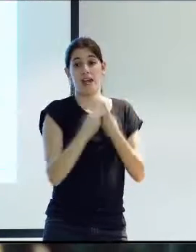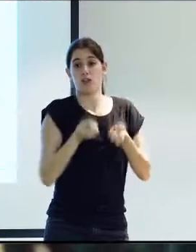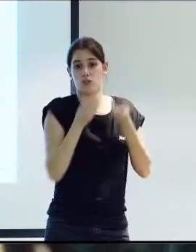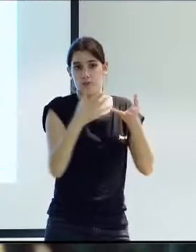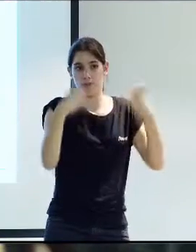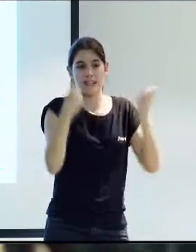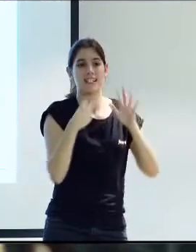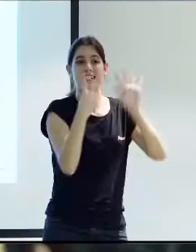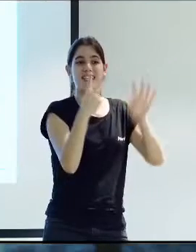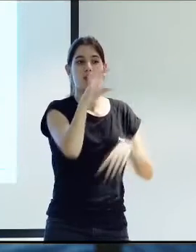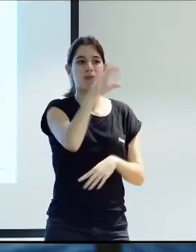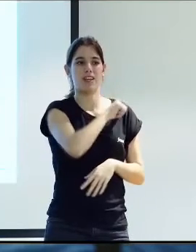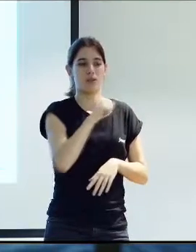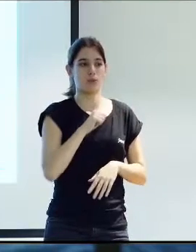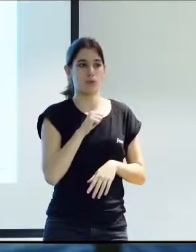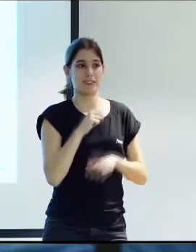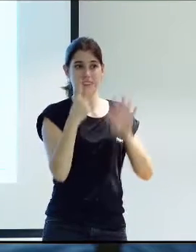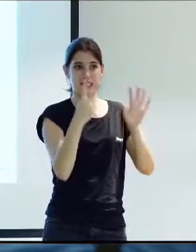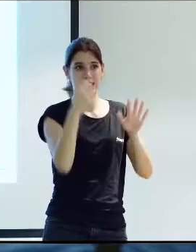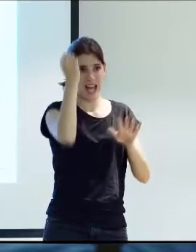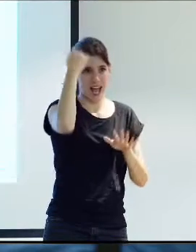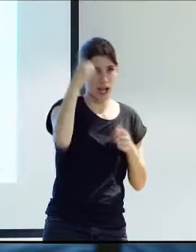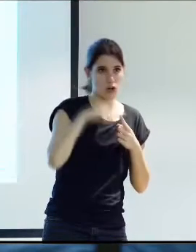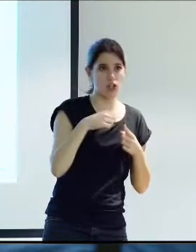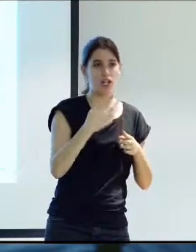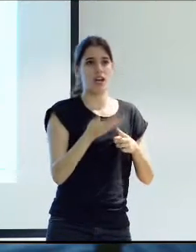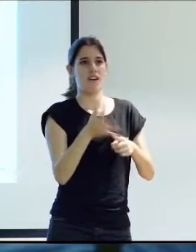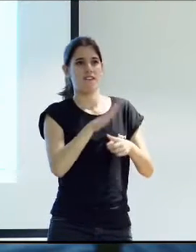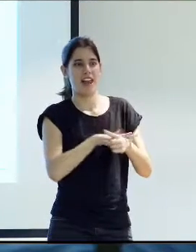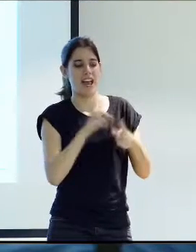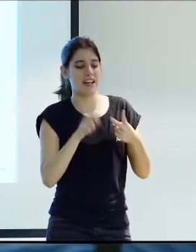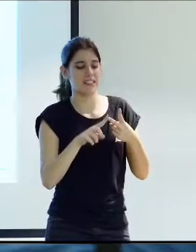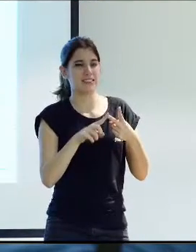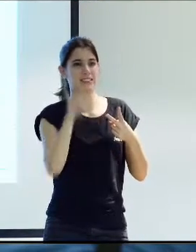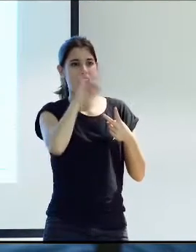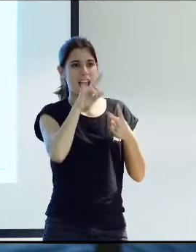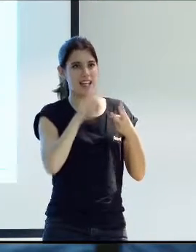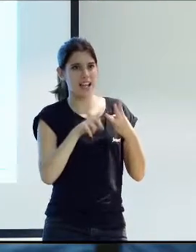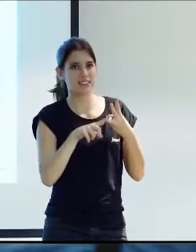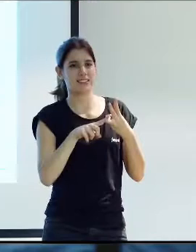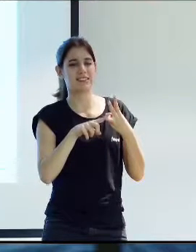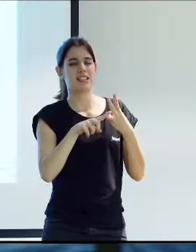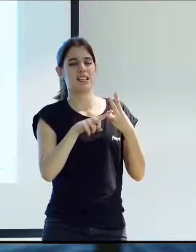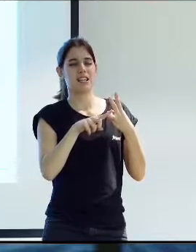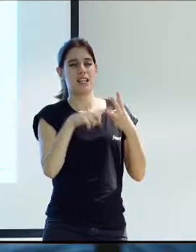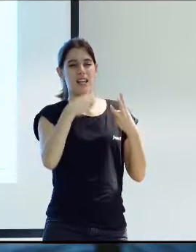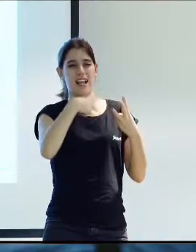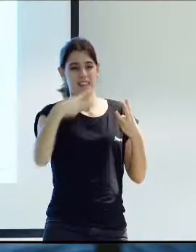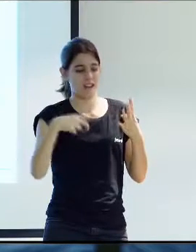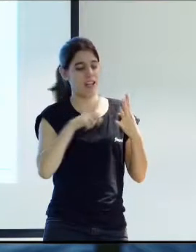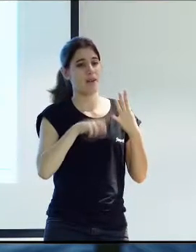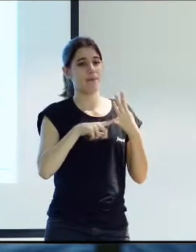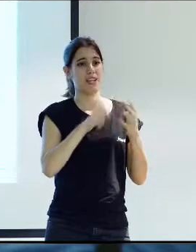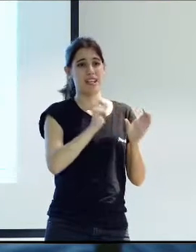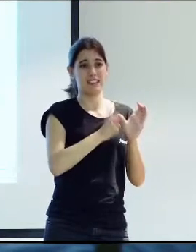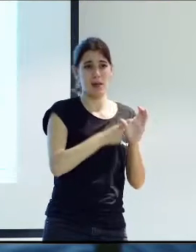More data there. We have these autonomous communities: Aragon, Balearic Islands, Canary Islands, Cantabria, Extremadura,